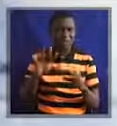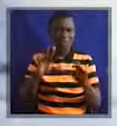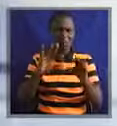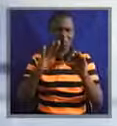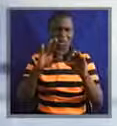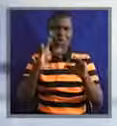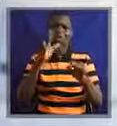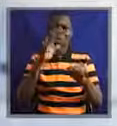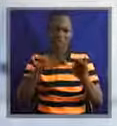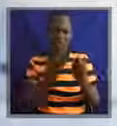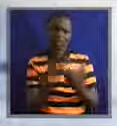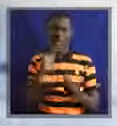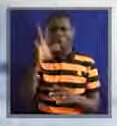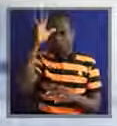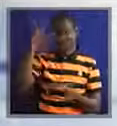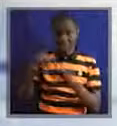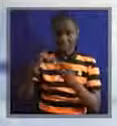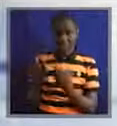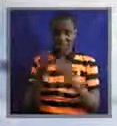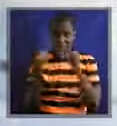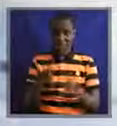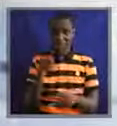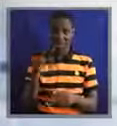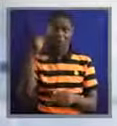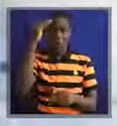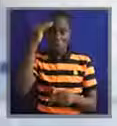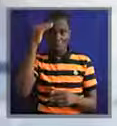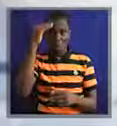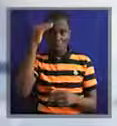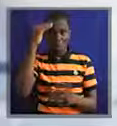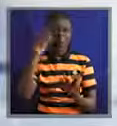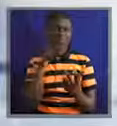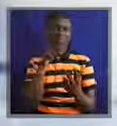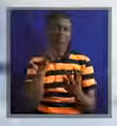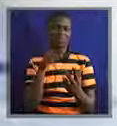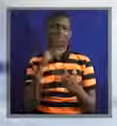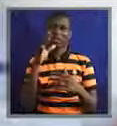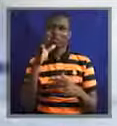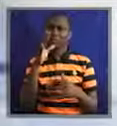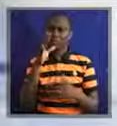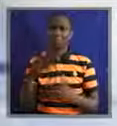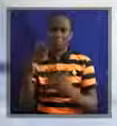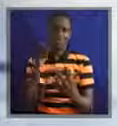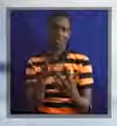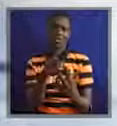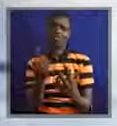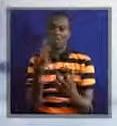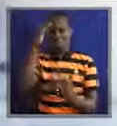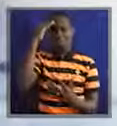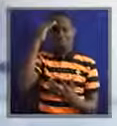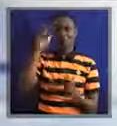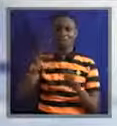no obi a wudi wani ehu no no e ye umaame e maame o grandmother but o grandmother e maame